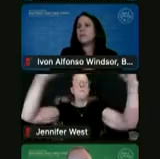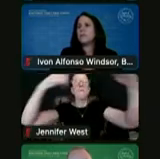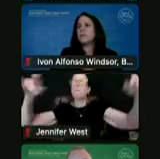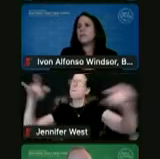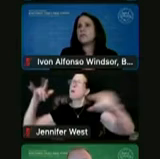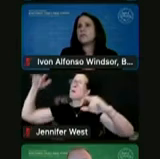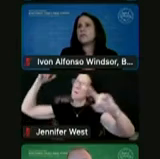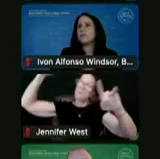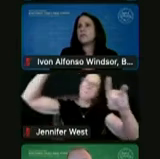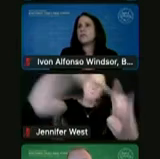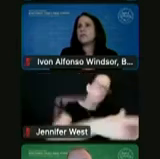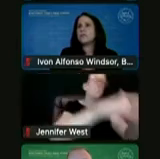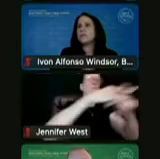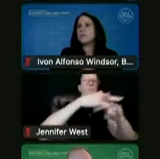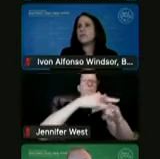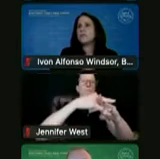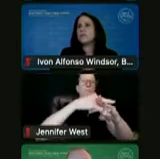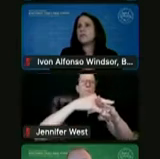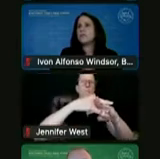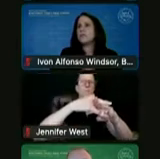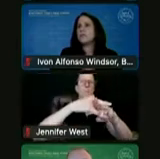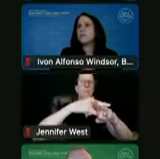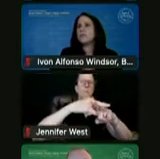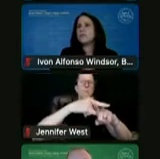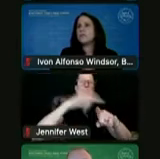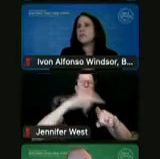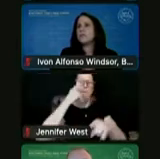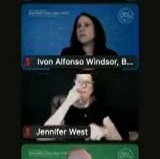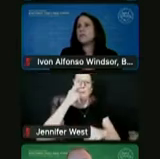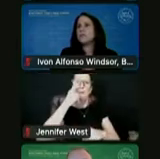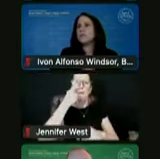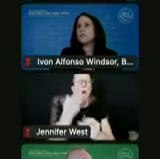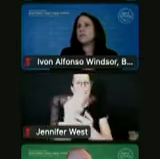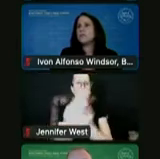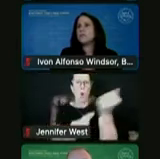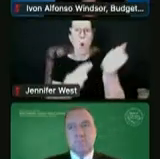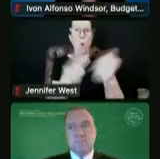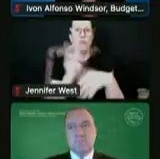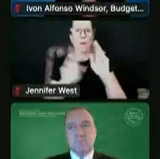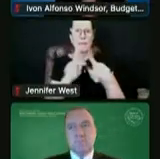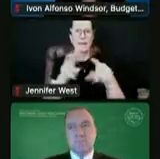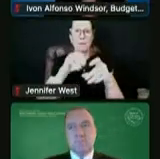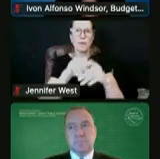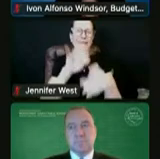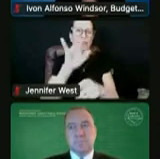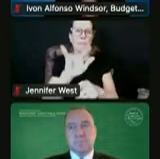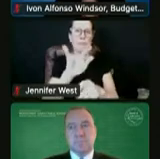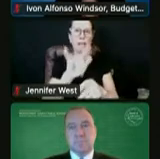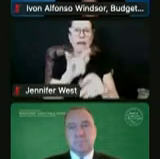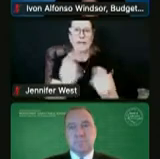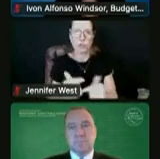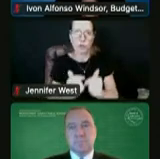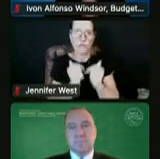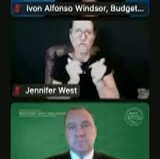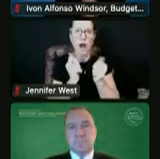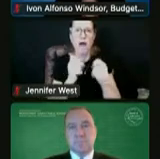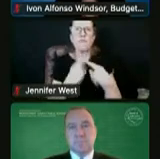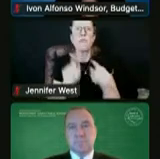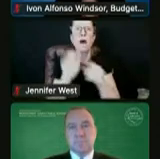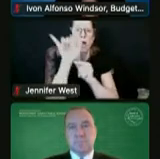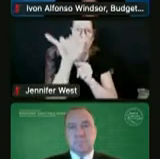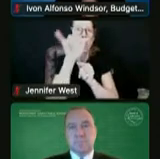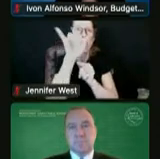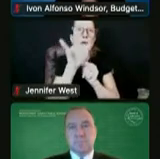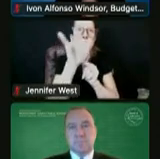passenger that were in the plane and survived, but they were in that aircraft for more than 7 hours. So of course, the minute that we had